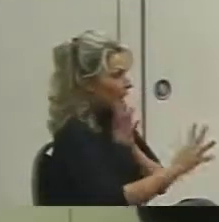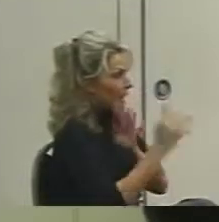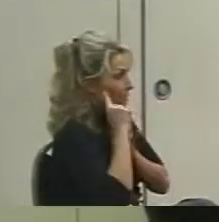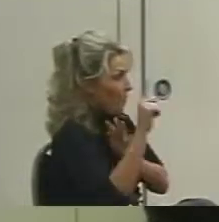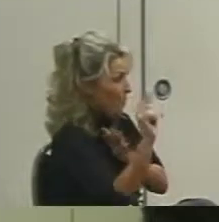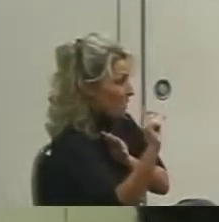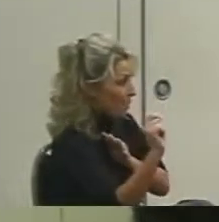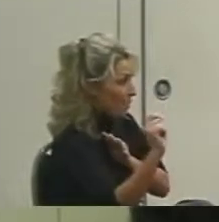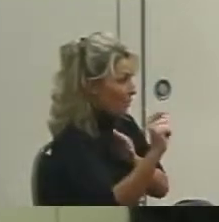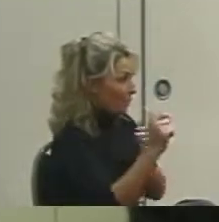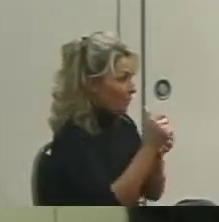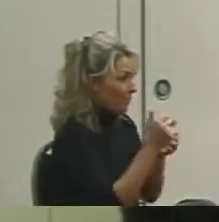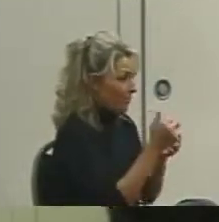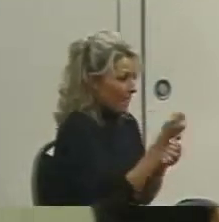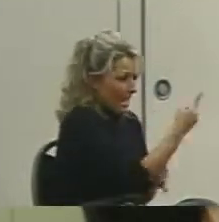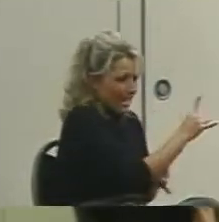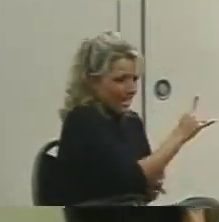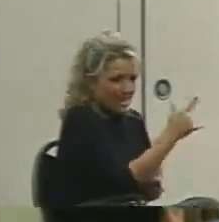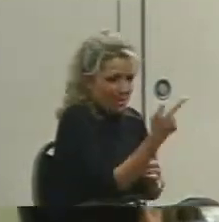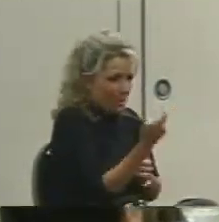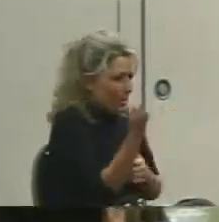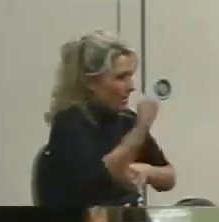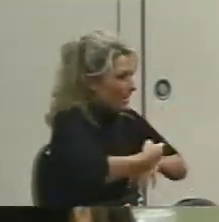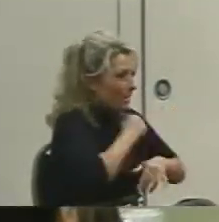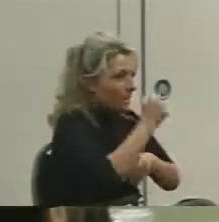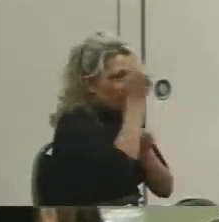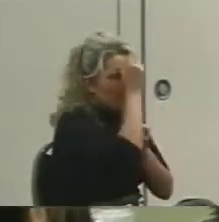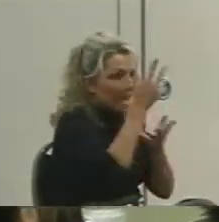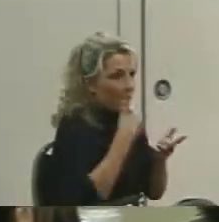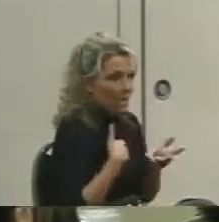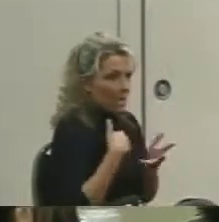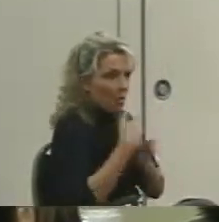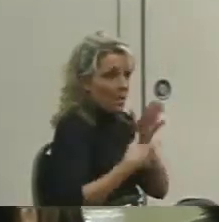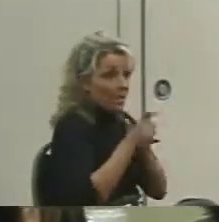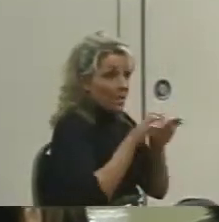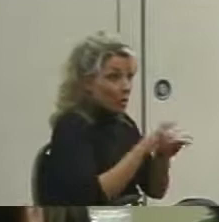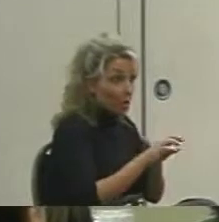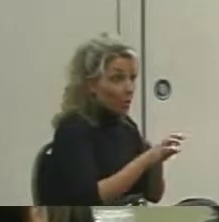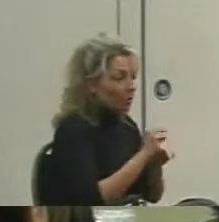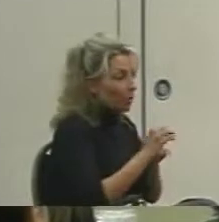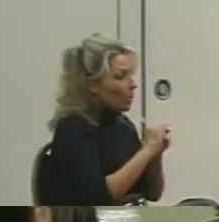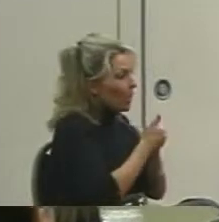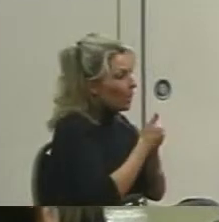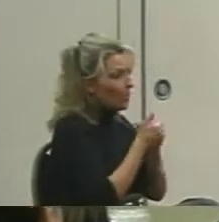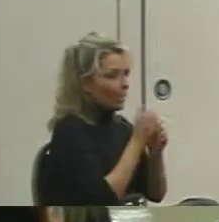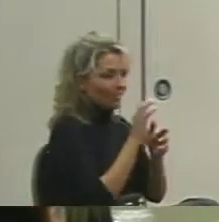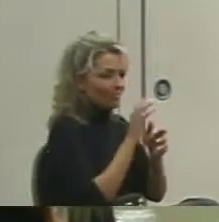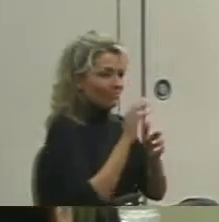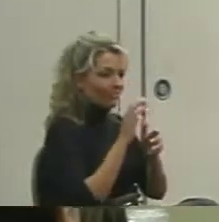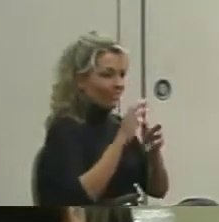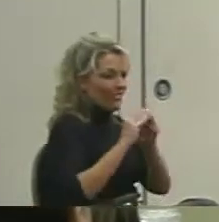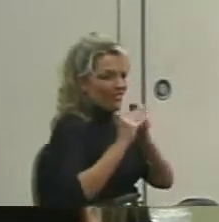days? And this doesn't really tell me what I'm supposed to be doing. So how could we fix this?